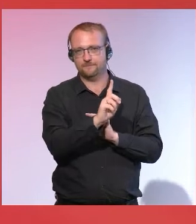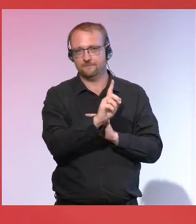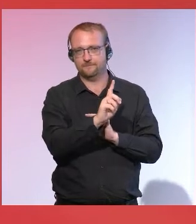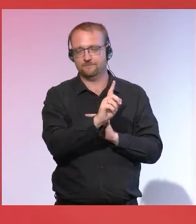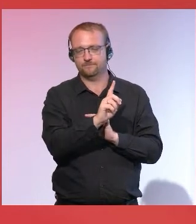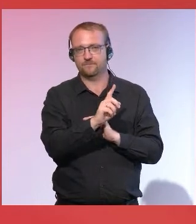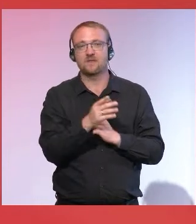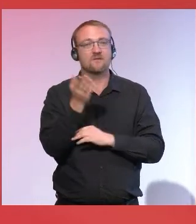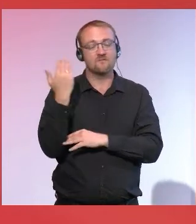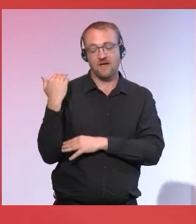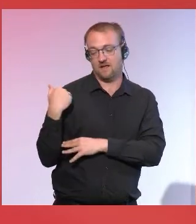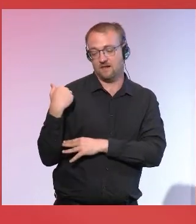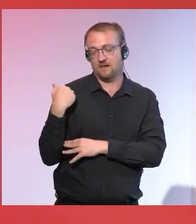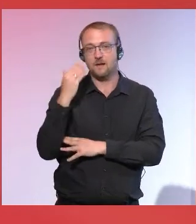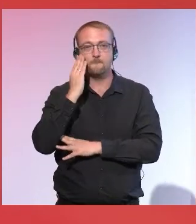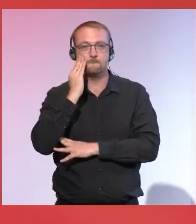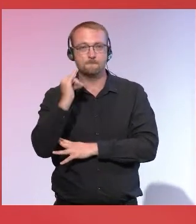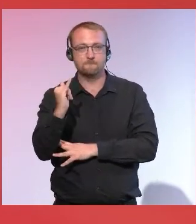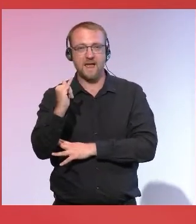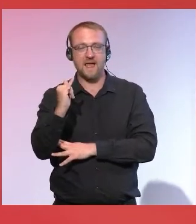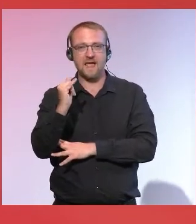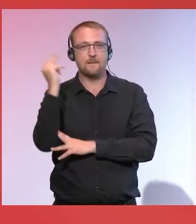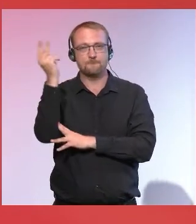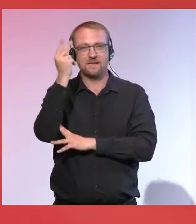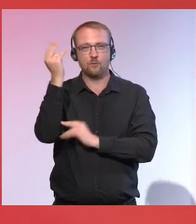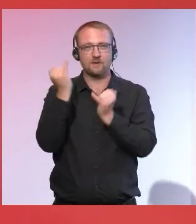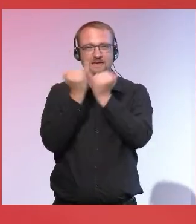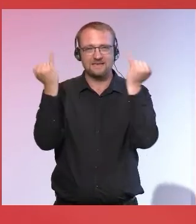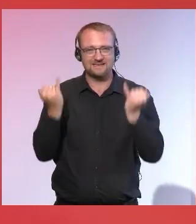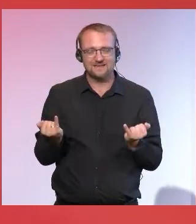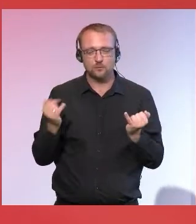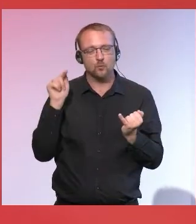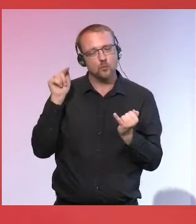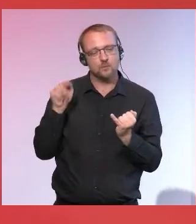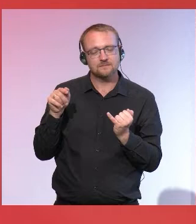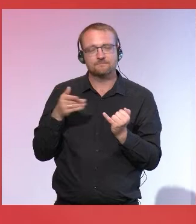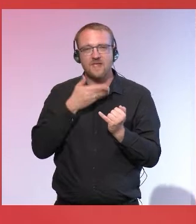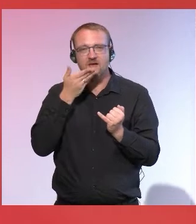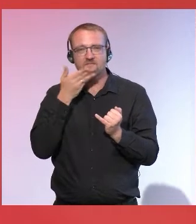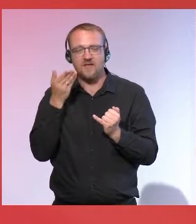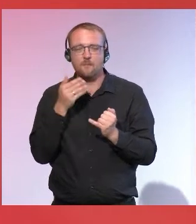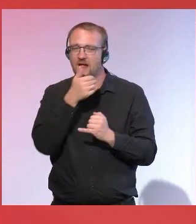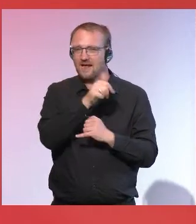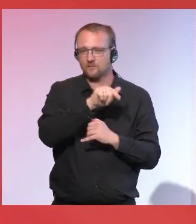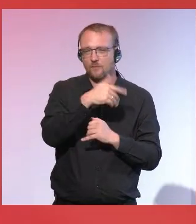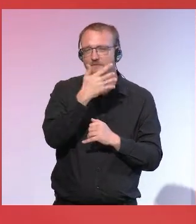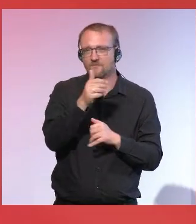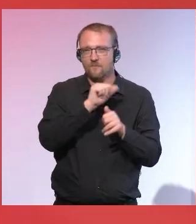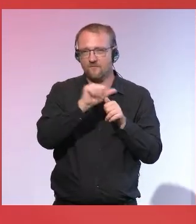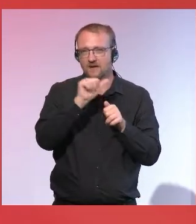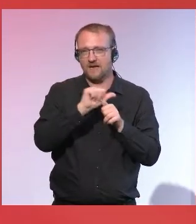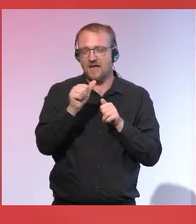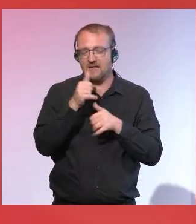a 50% chance of warming of 1.5 degrees in the next few years. And that is, as you might remember, one